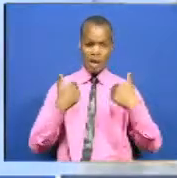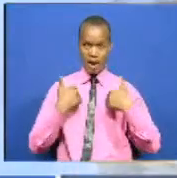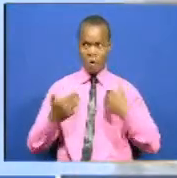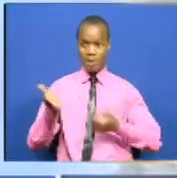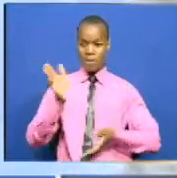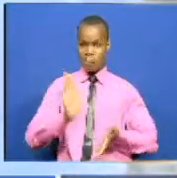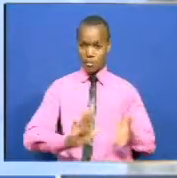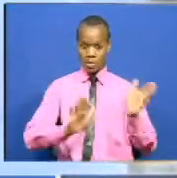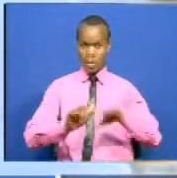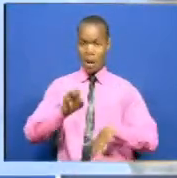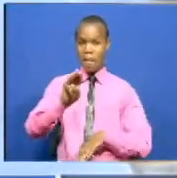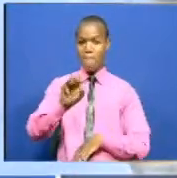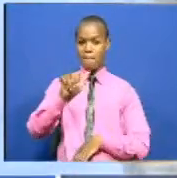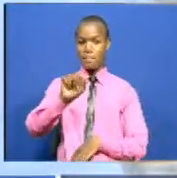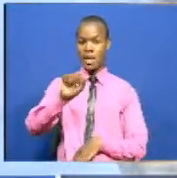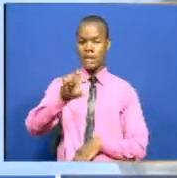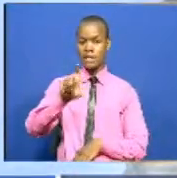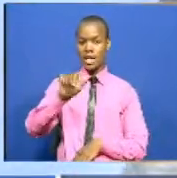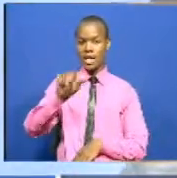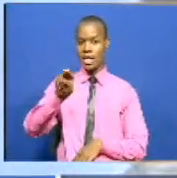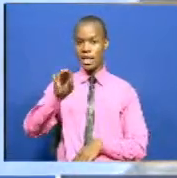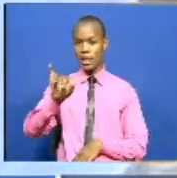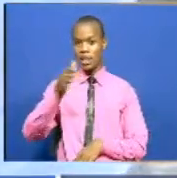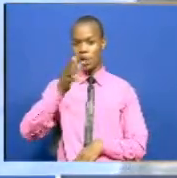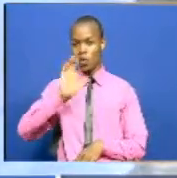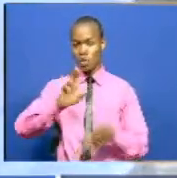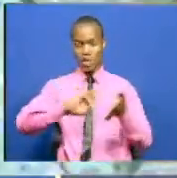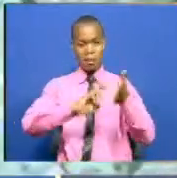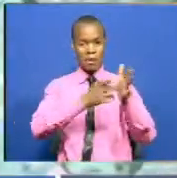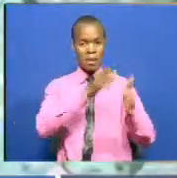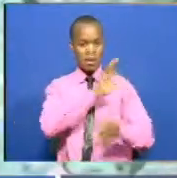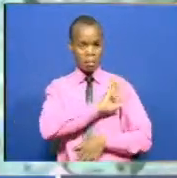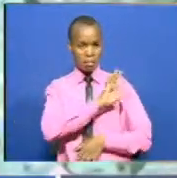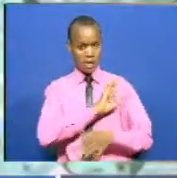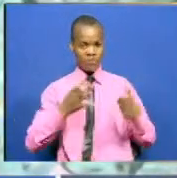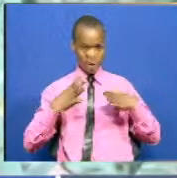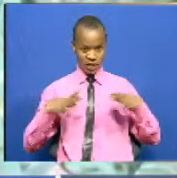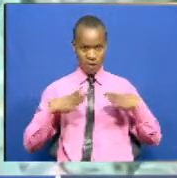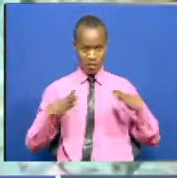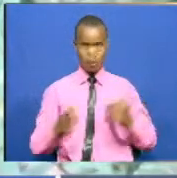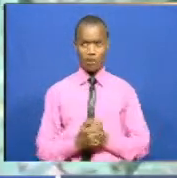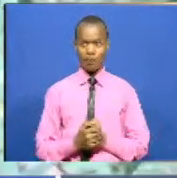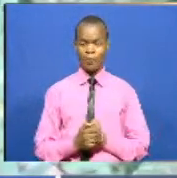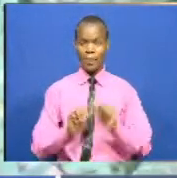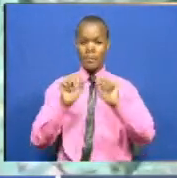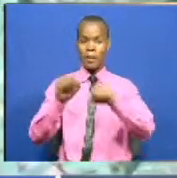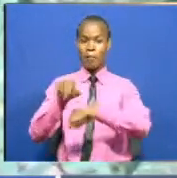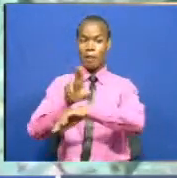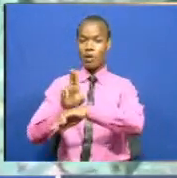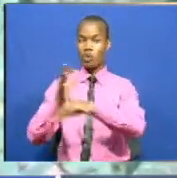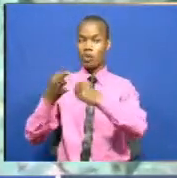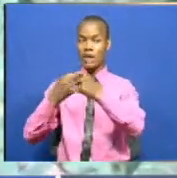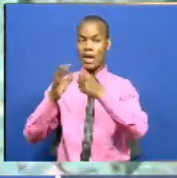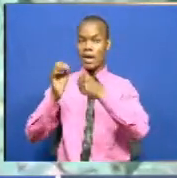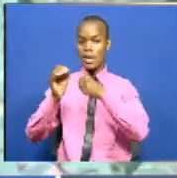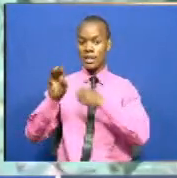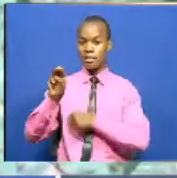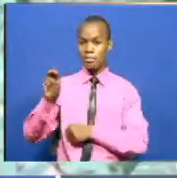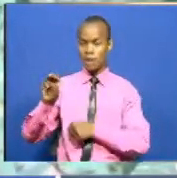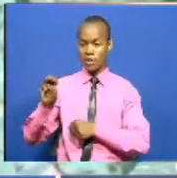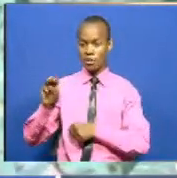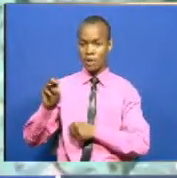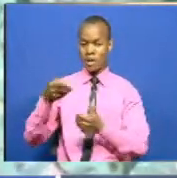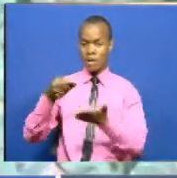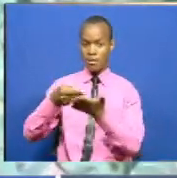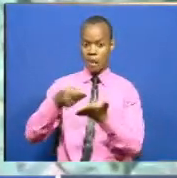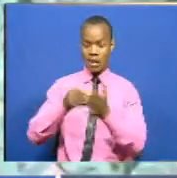stored Masalani water project for the benefit of the locals. We are going to spend about 8 million Kenya shillings to rehabilitate